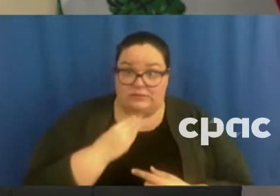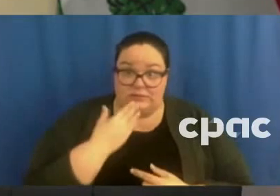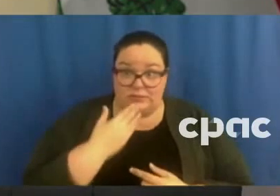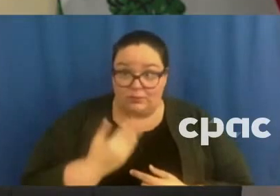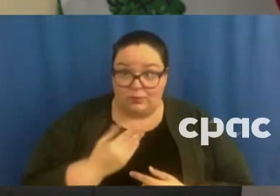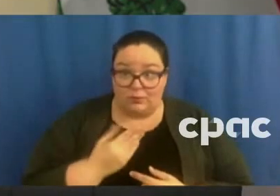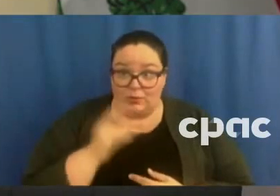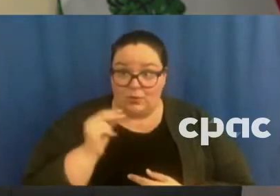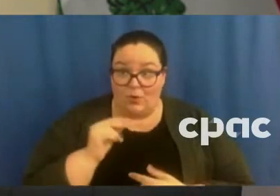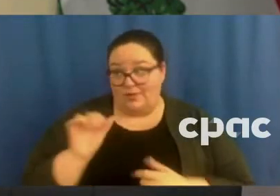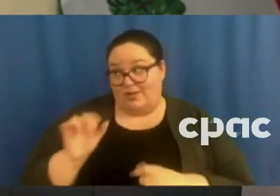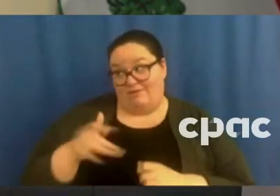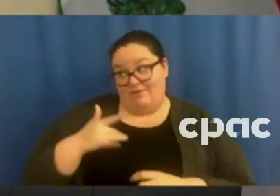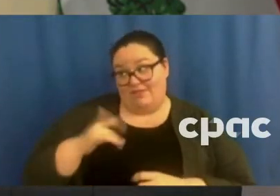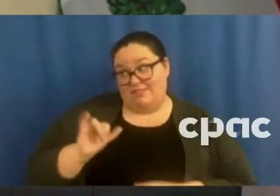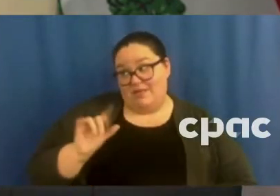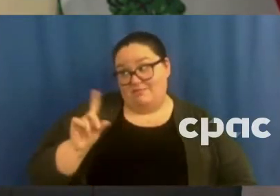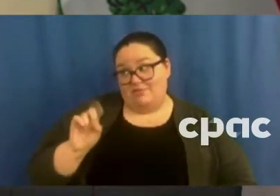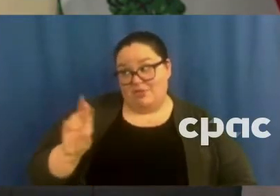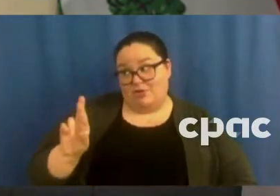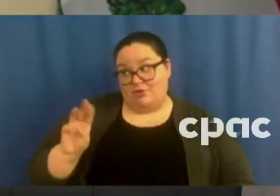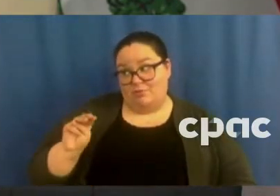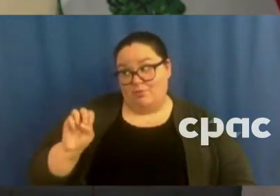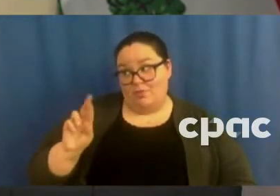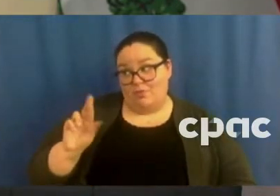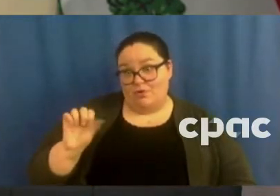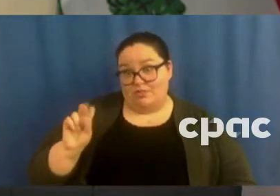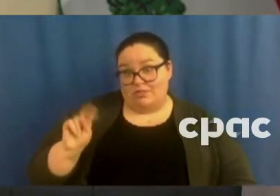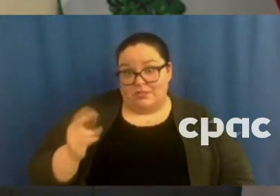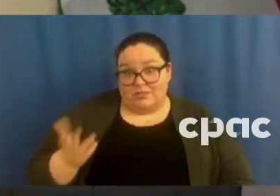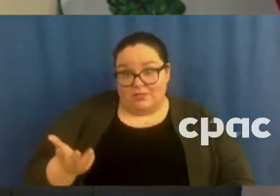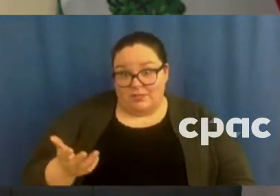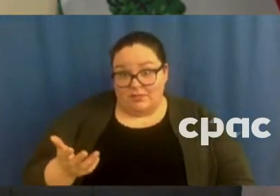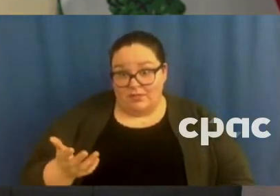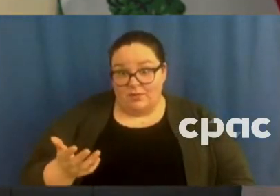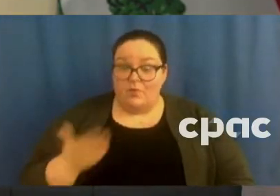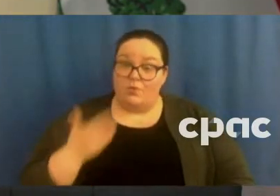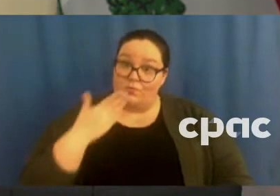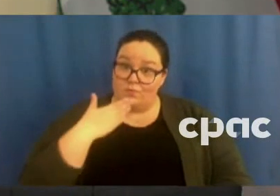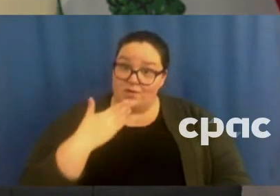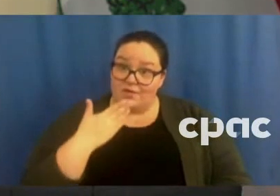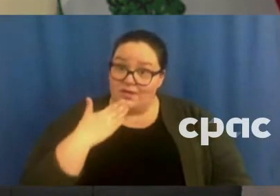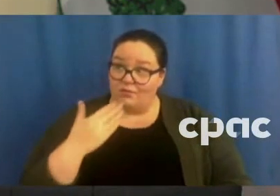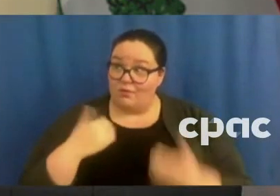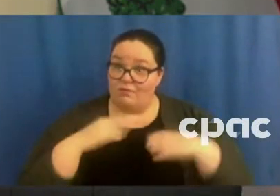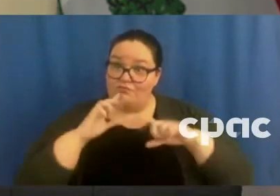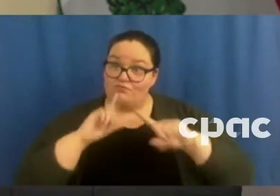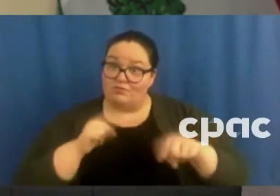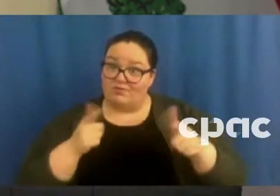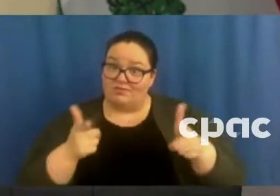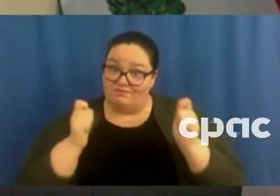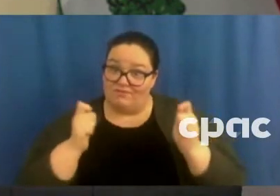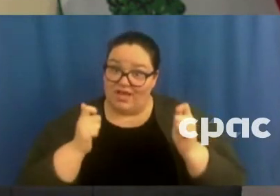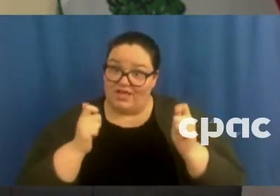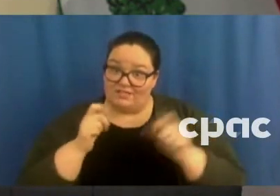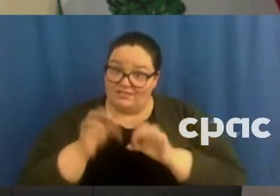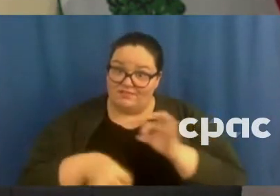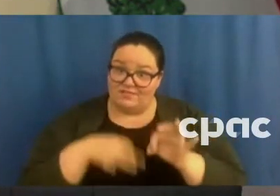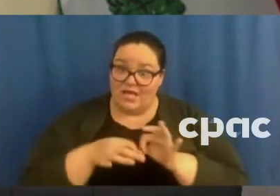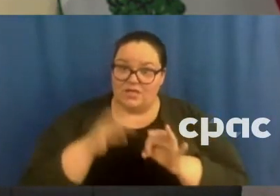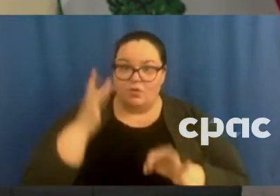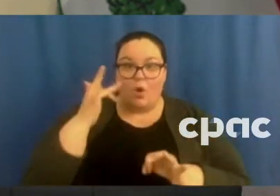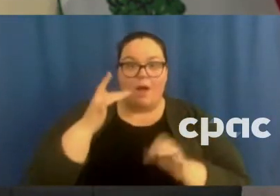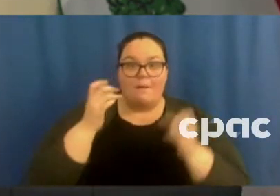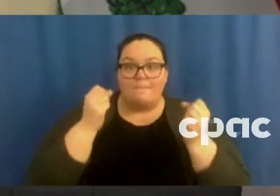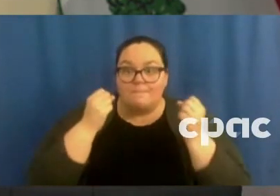Here we are. We're grateful that we have these results back simply because thousands of Islanders went out today